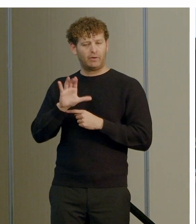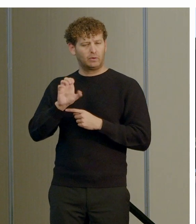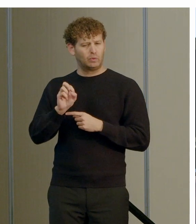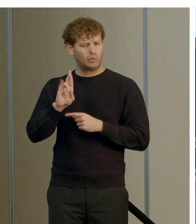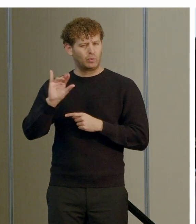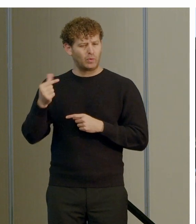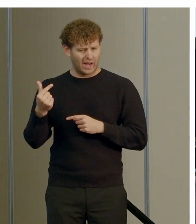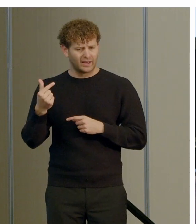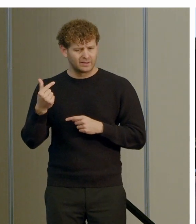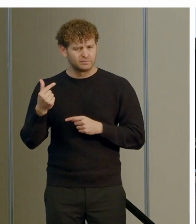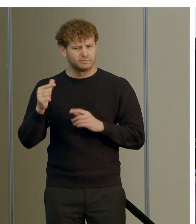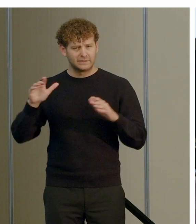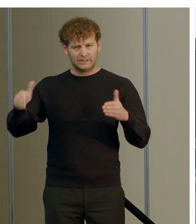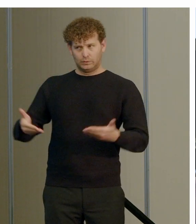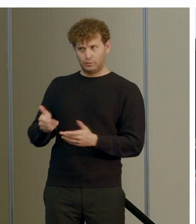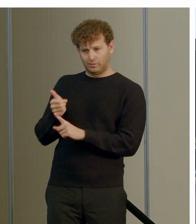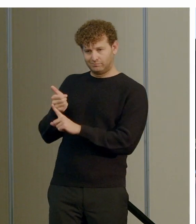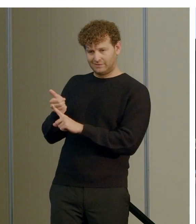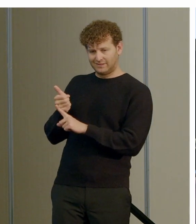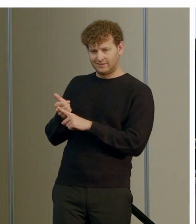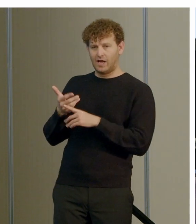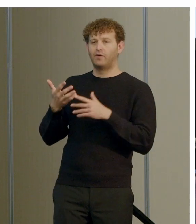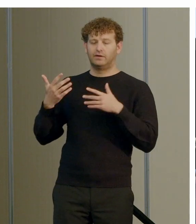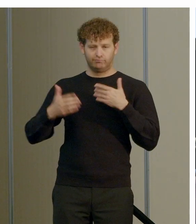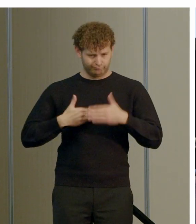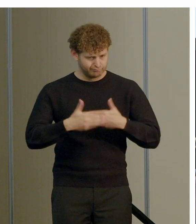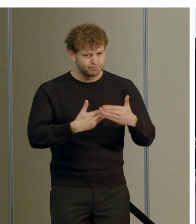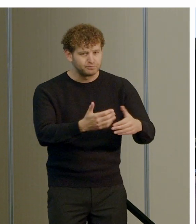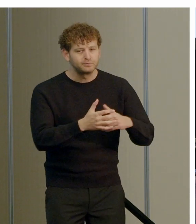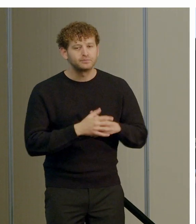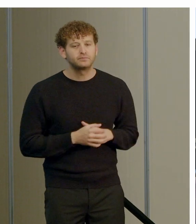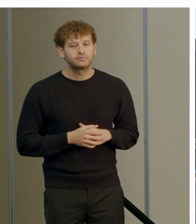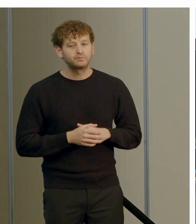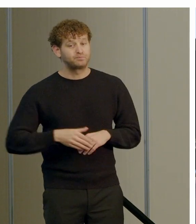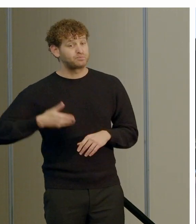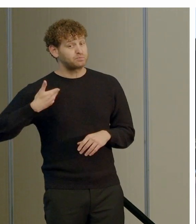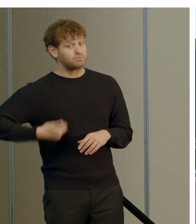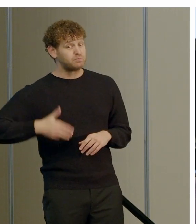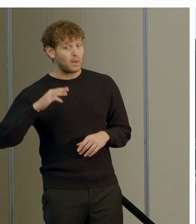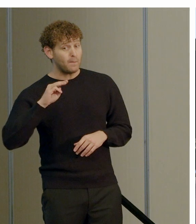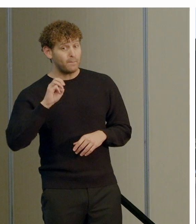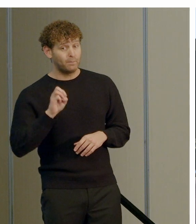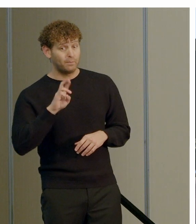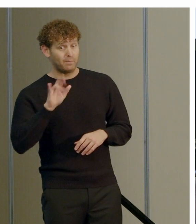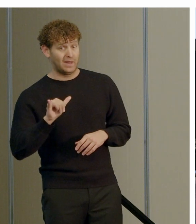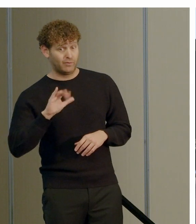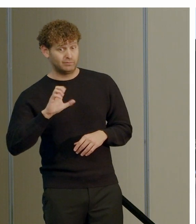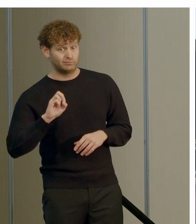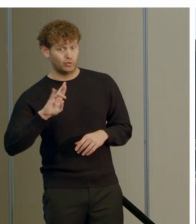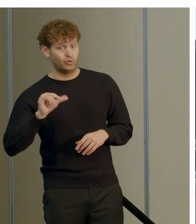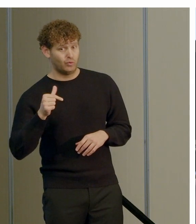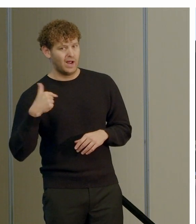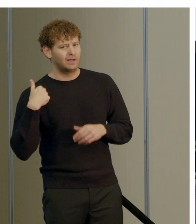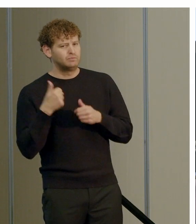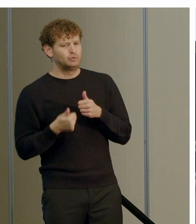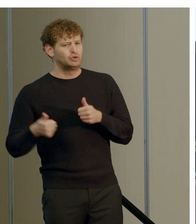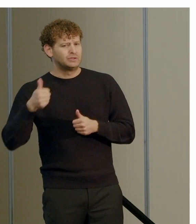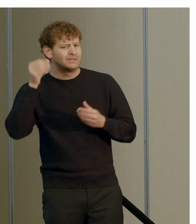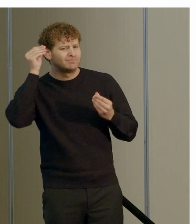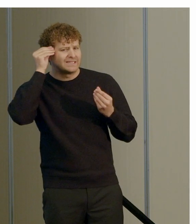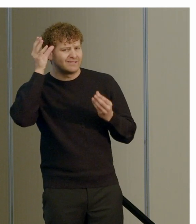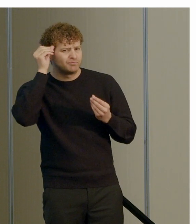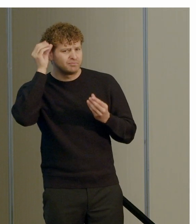into our presentation. My name is Mary Craig. I'm the Chief Information Officer at the Washington State Department of Services for the